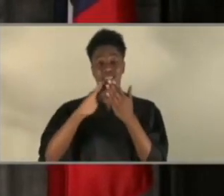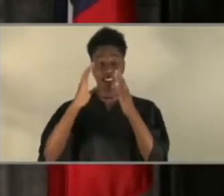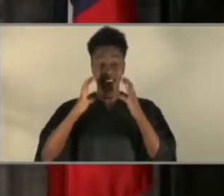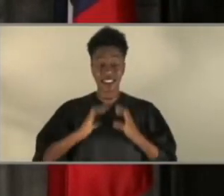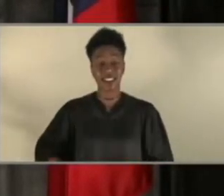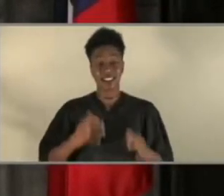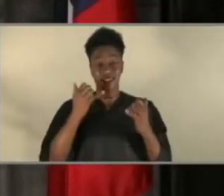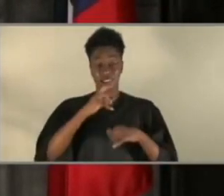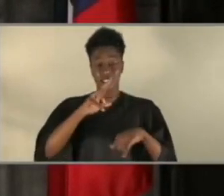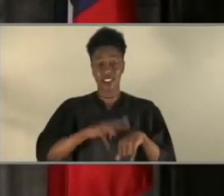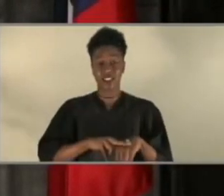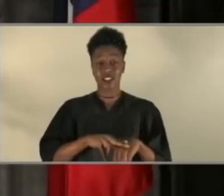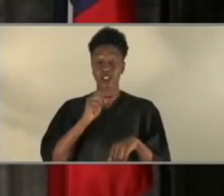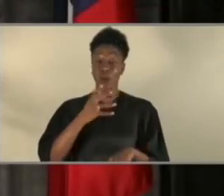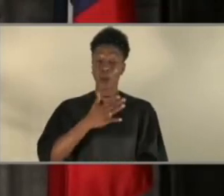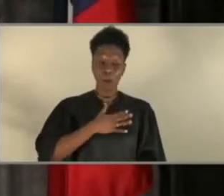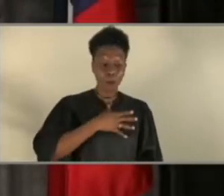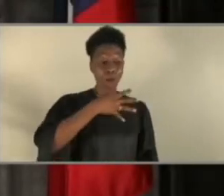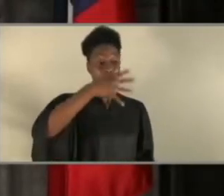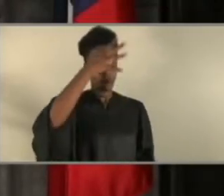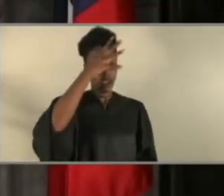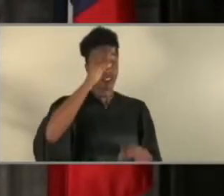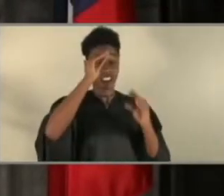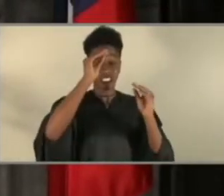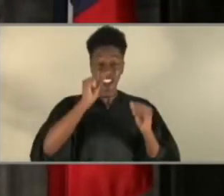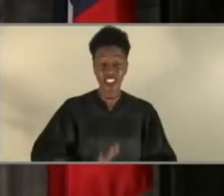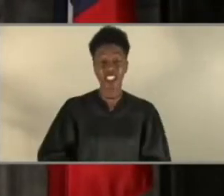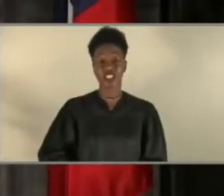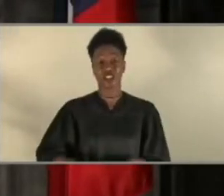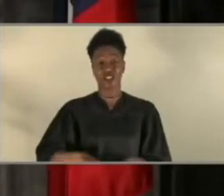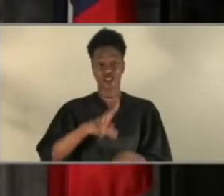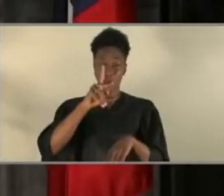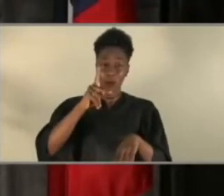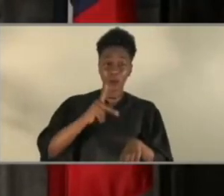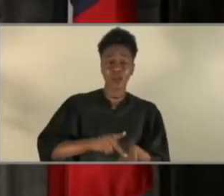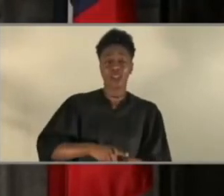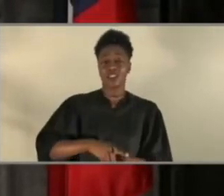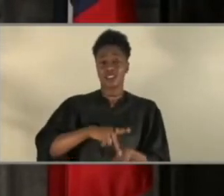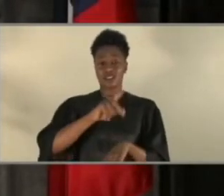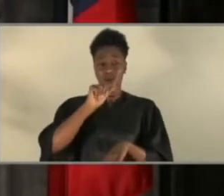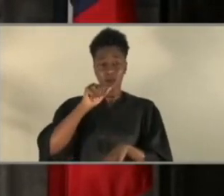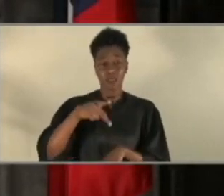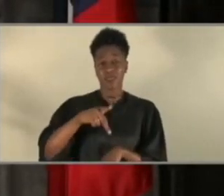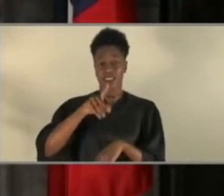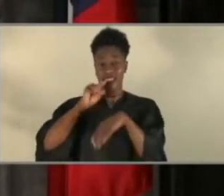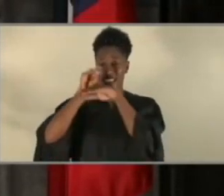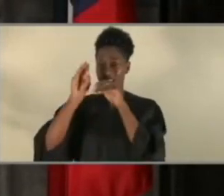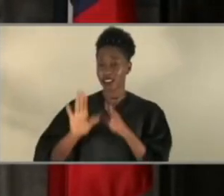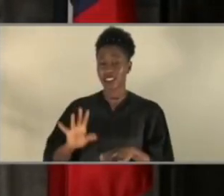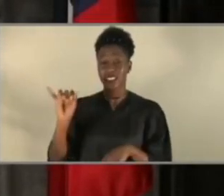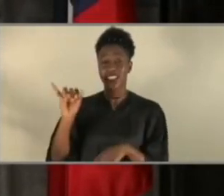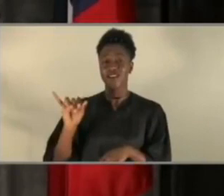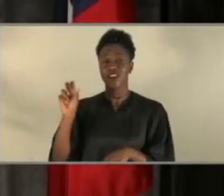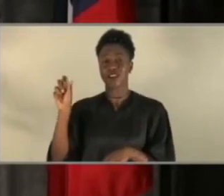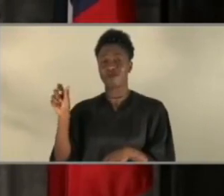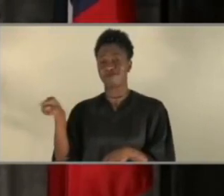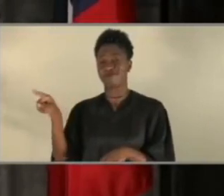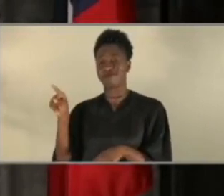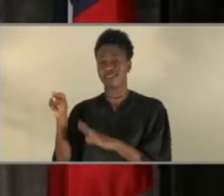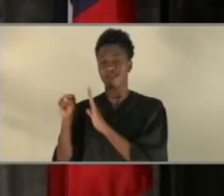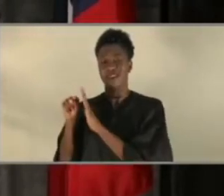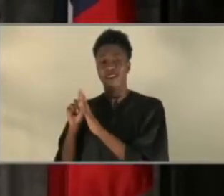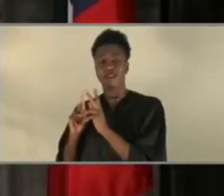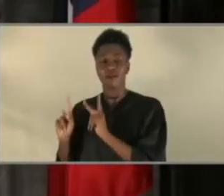So, I say thank you to my parents, teachers, administrators, counselors, and even the naysayers for inspiring